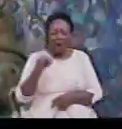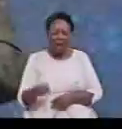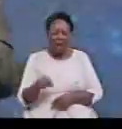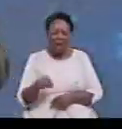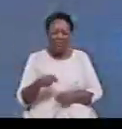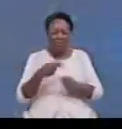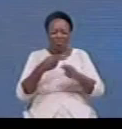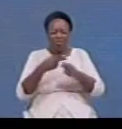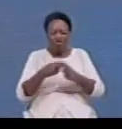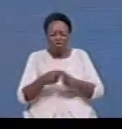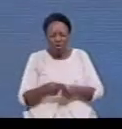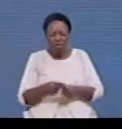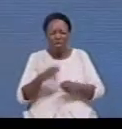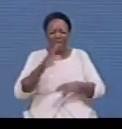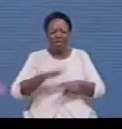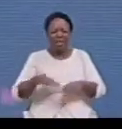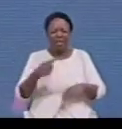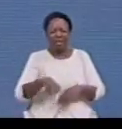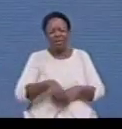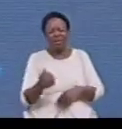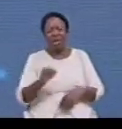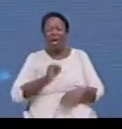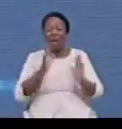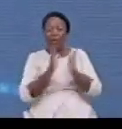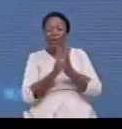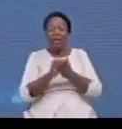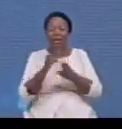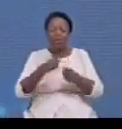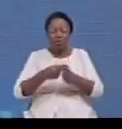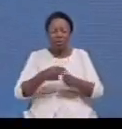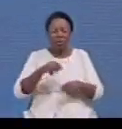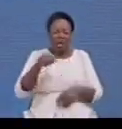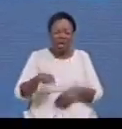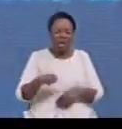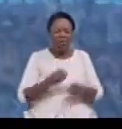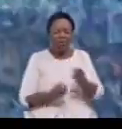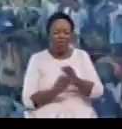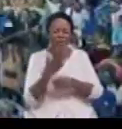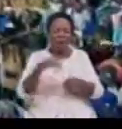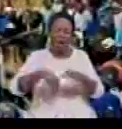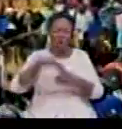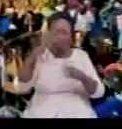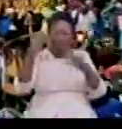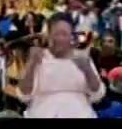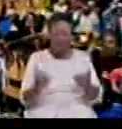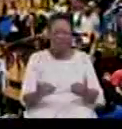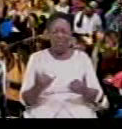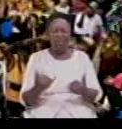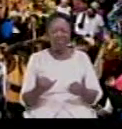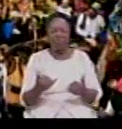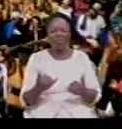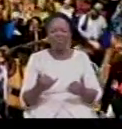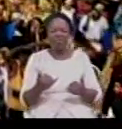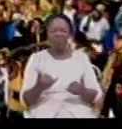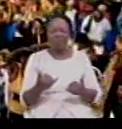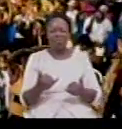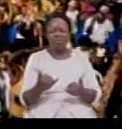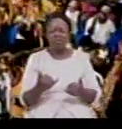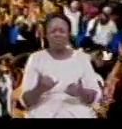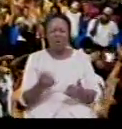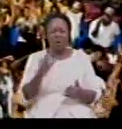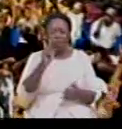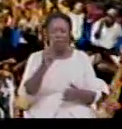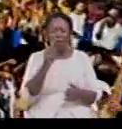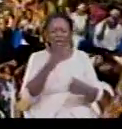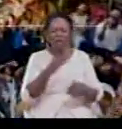the other, I pray that short leg will grow out right now. One hand